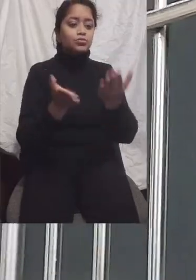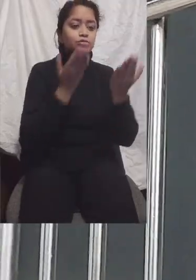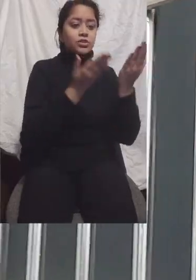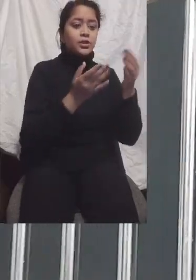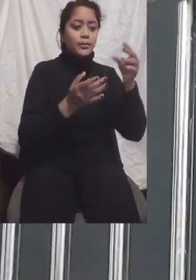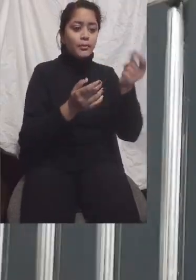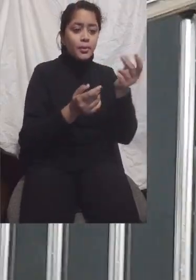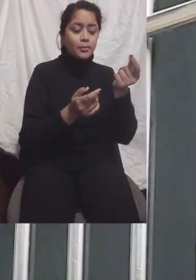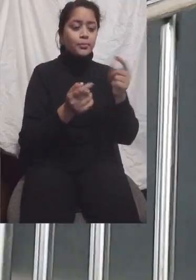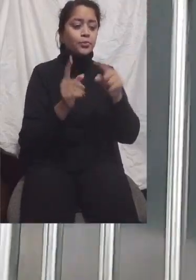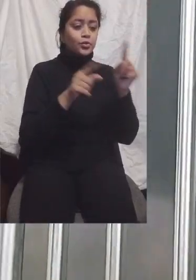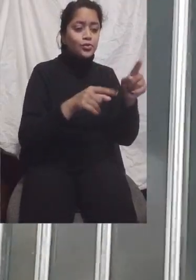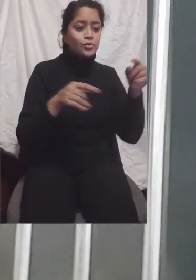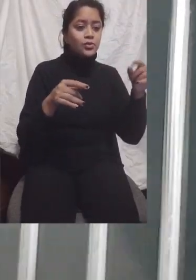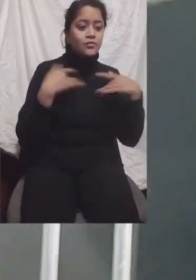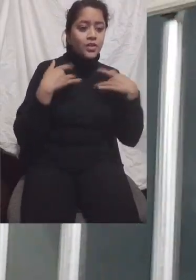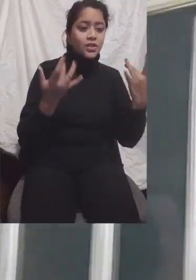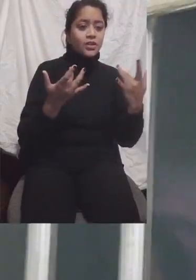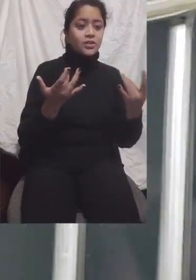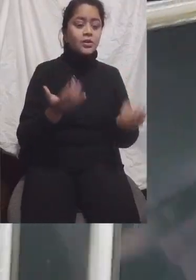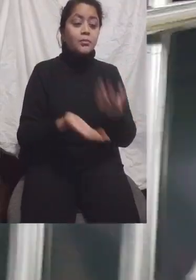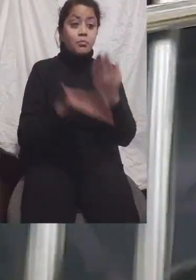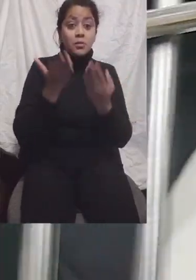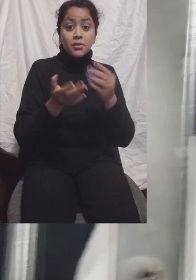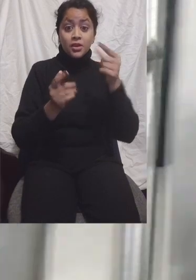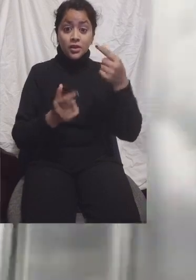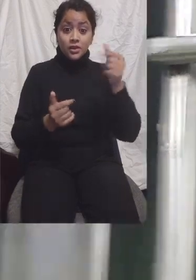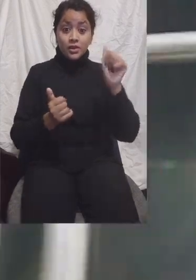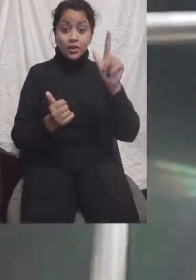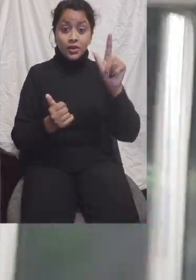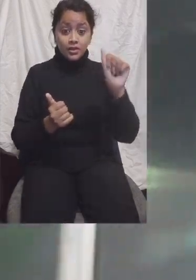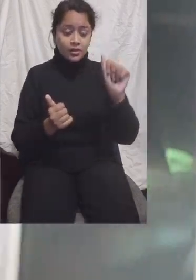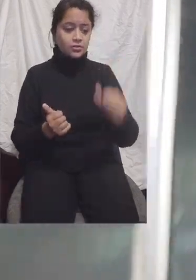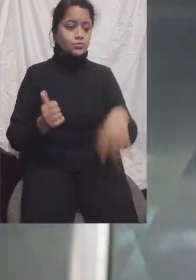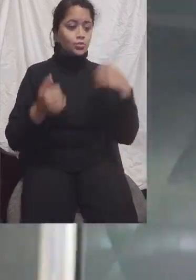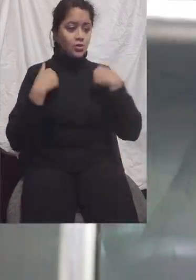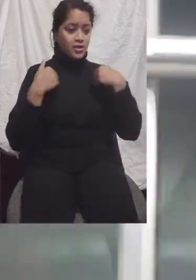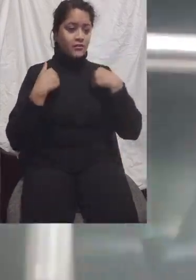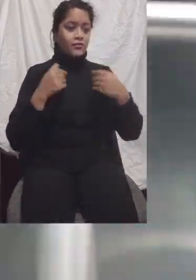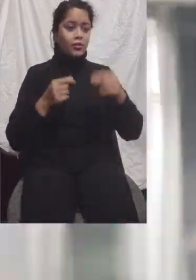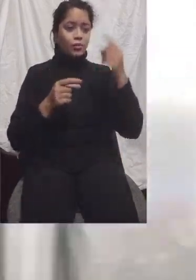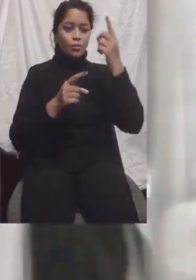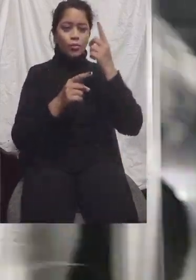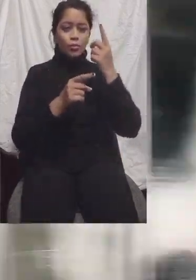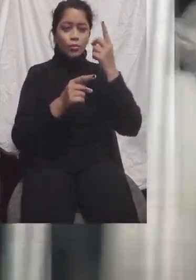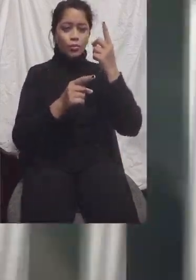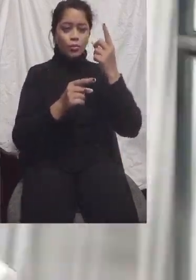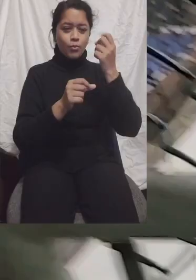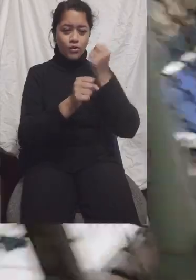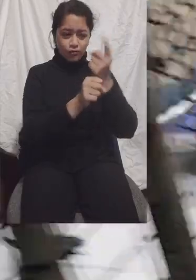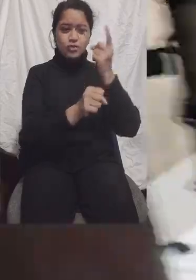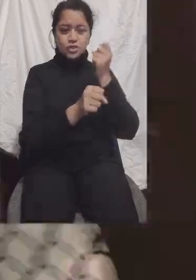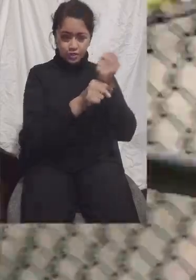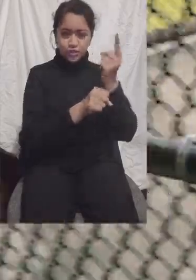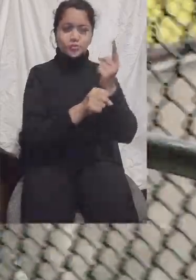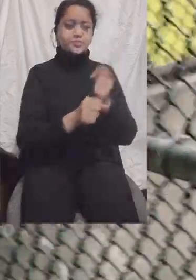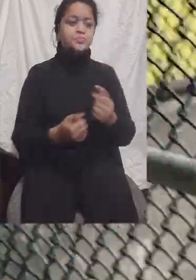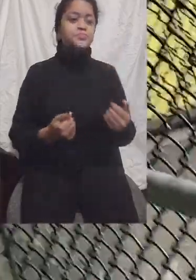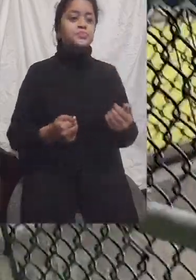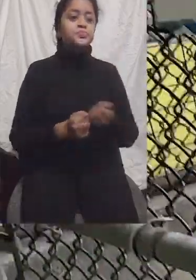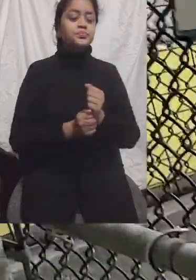a puppy to the event, or if we have our main gala, which is the fur ball once a year. That's our